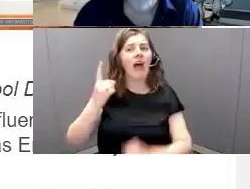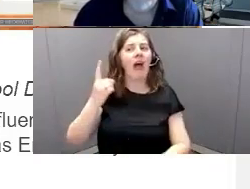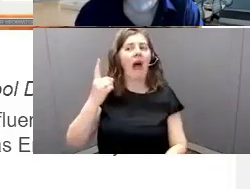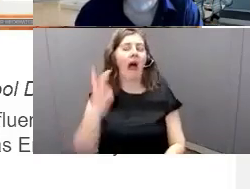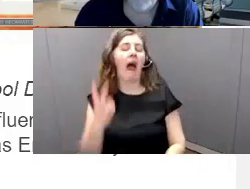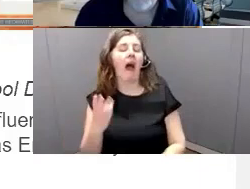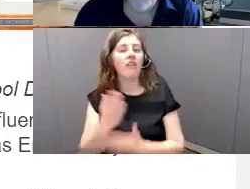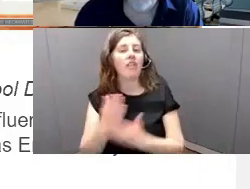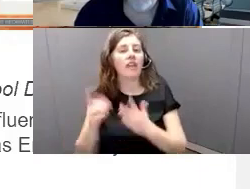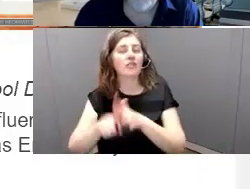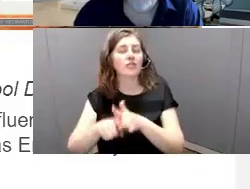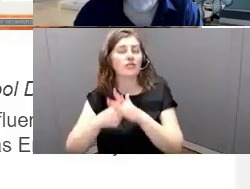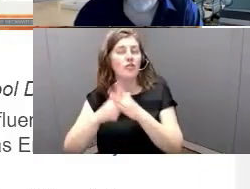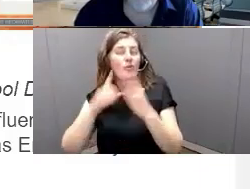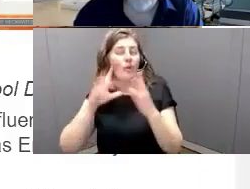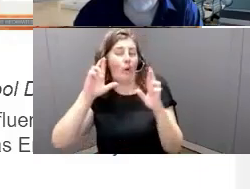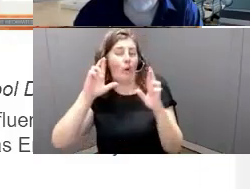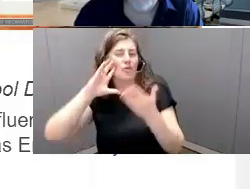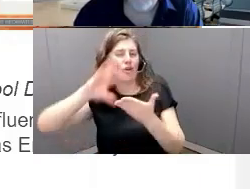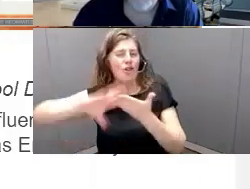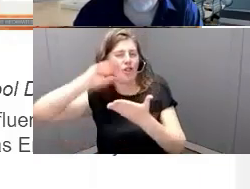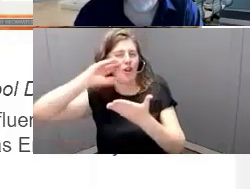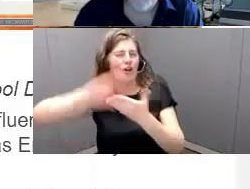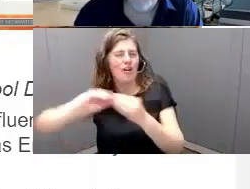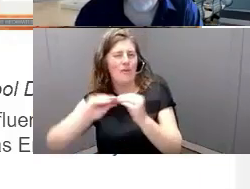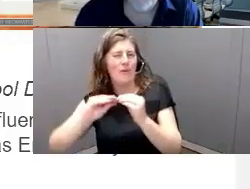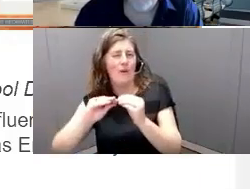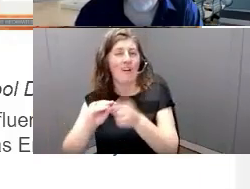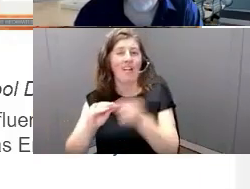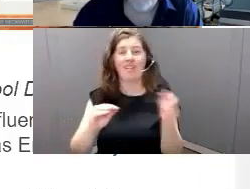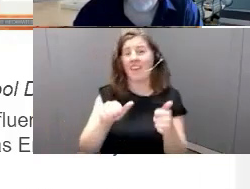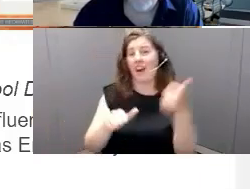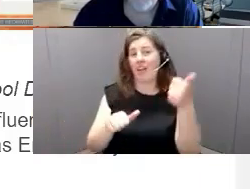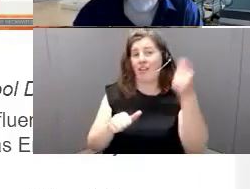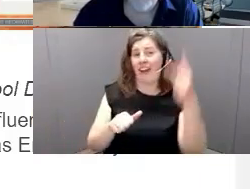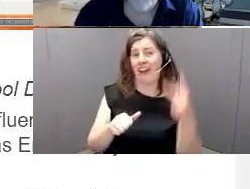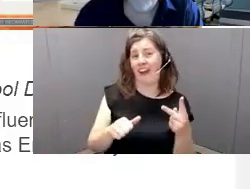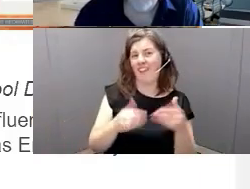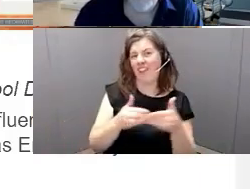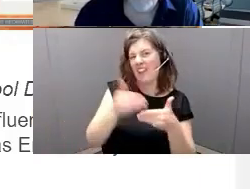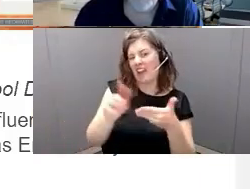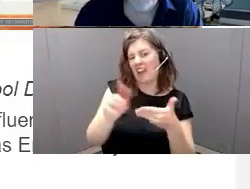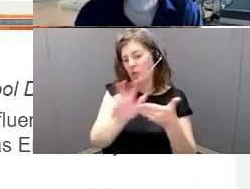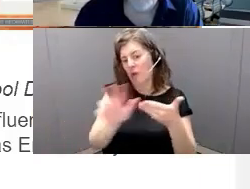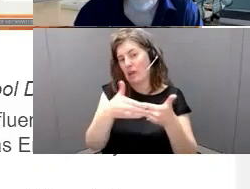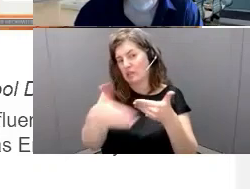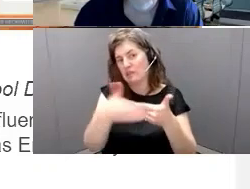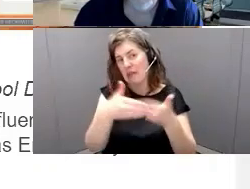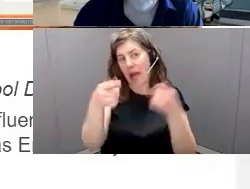you hope to learn more about, and we'll try to do the other half as the next few weeks unfold.